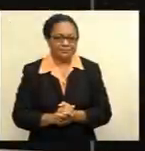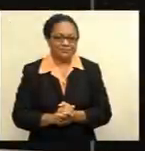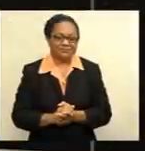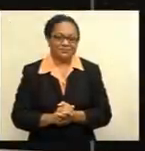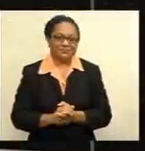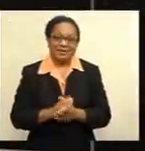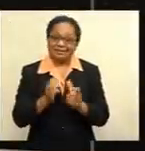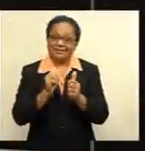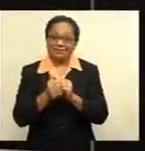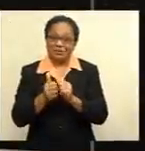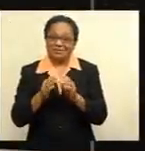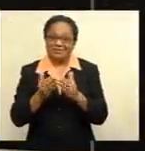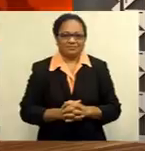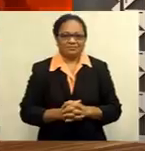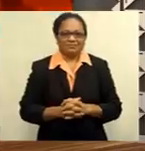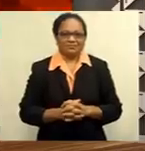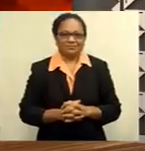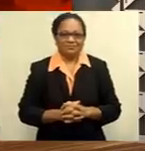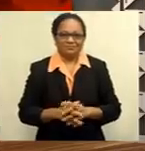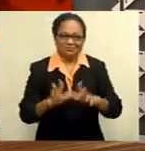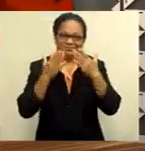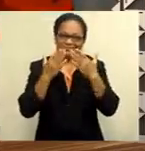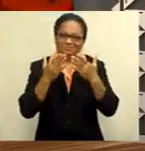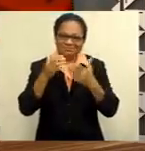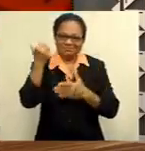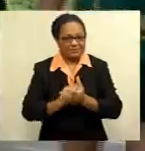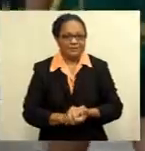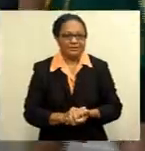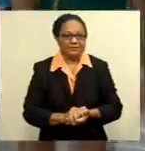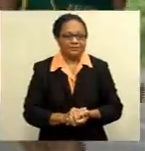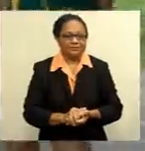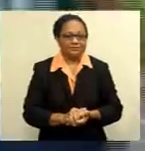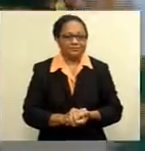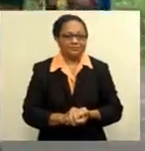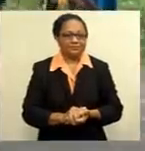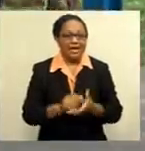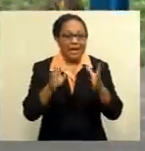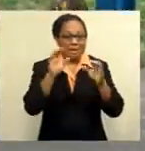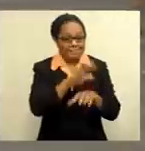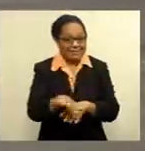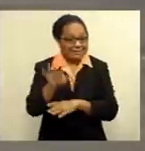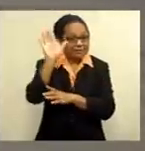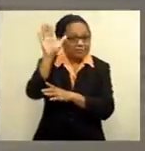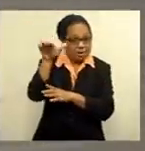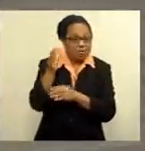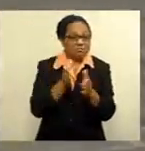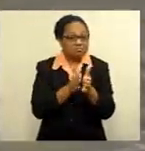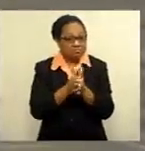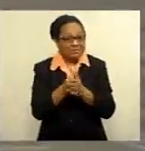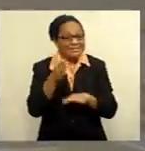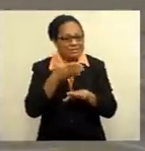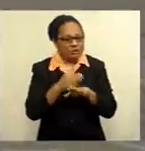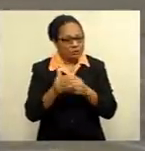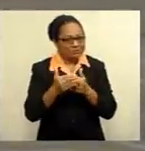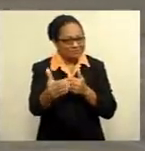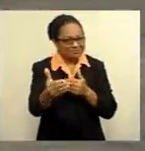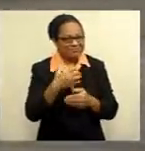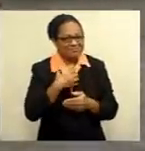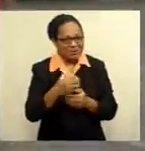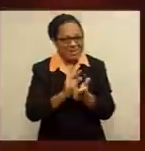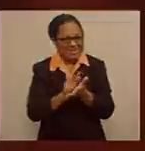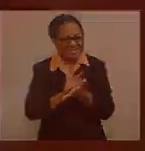And to sports now with Jamie. Vinaka, and good evening. Up ahead, and basketball eager for new season. This and more coming